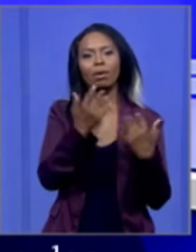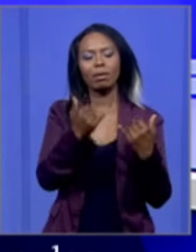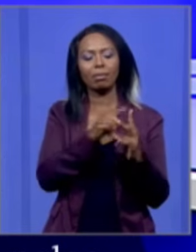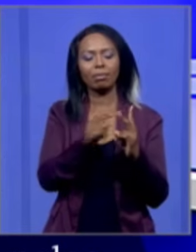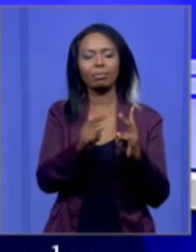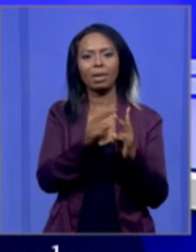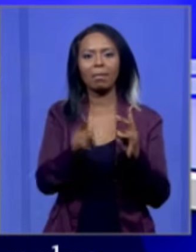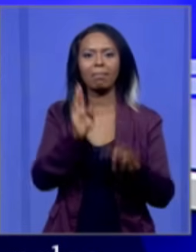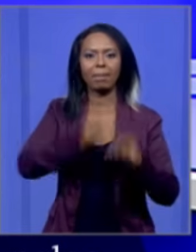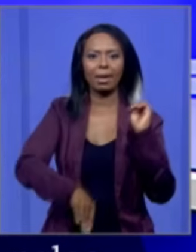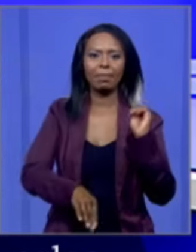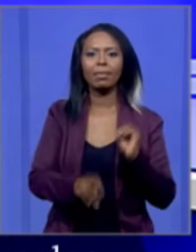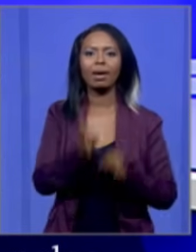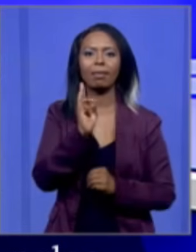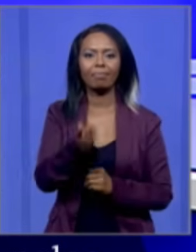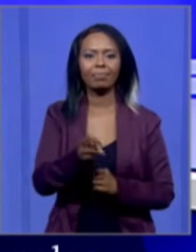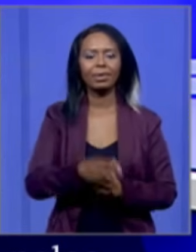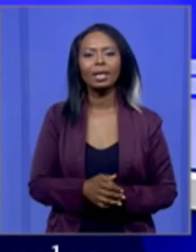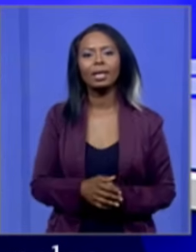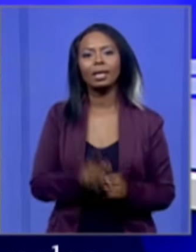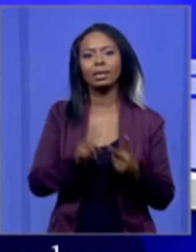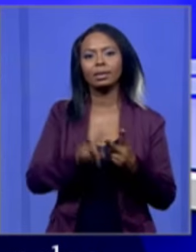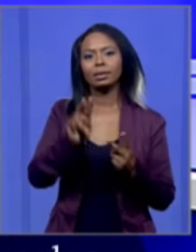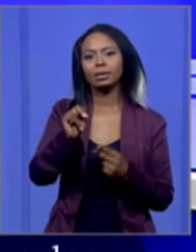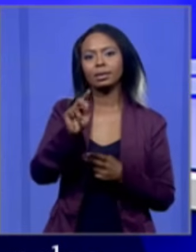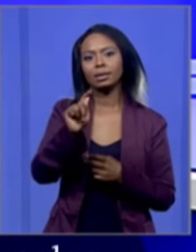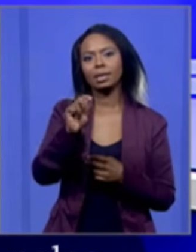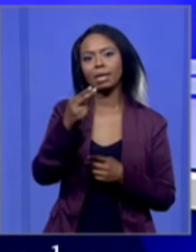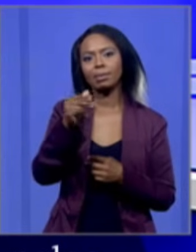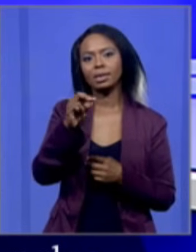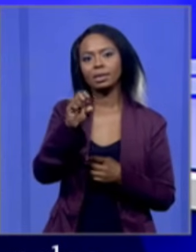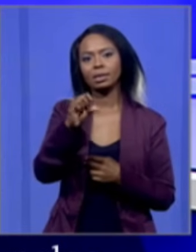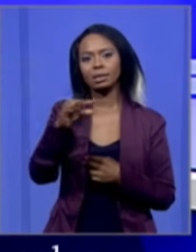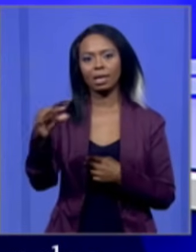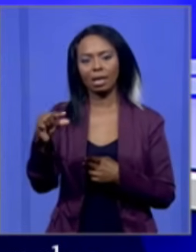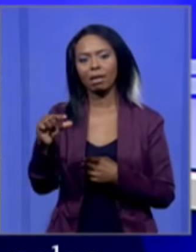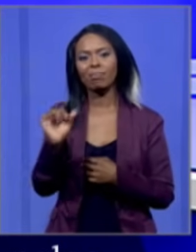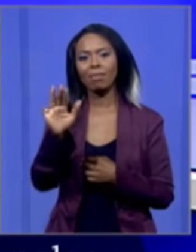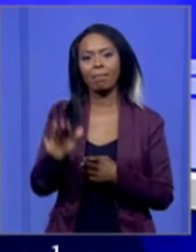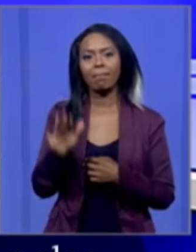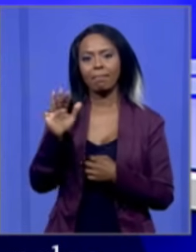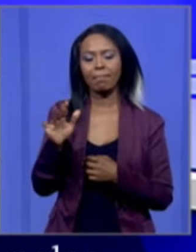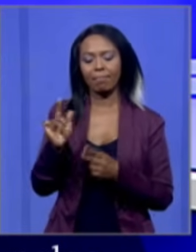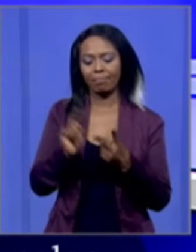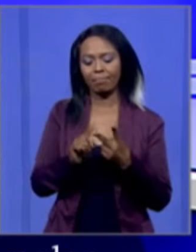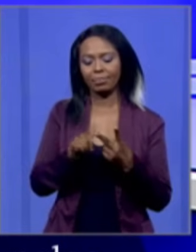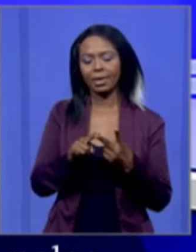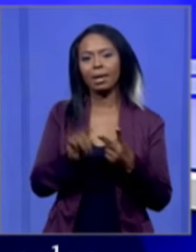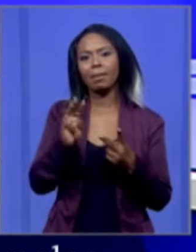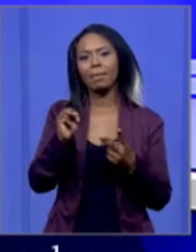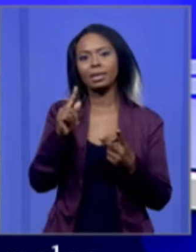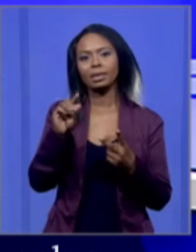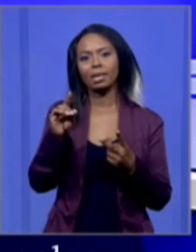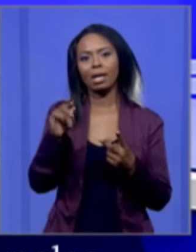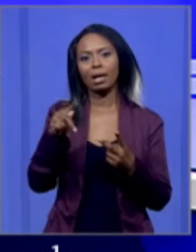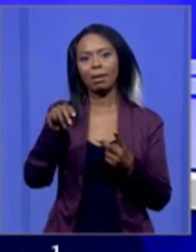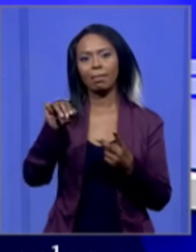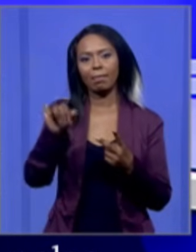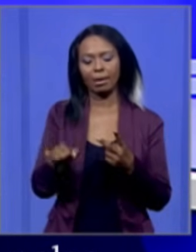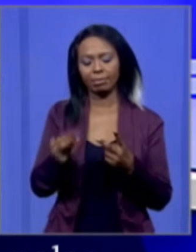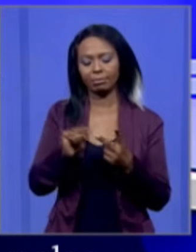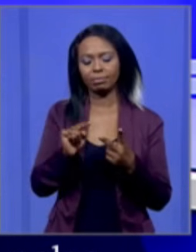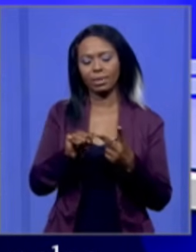ka molato wa polao. Nthabiseng Malefase wa mengwaga le 10 le Ditaba Matsipa wa mengwaga